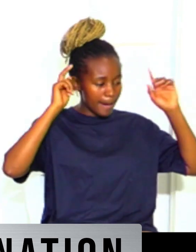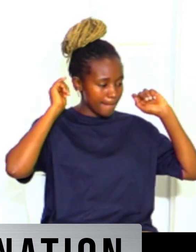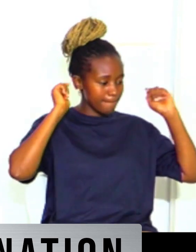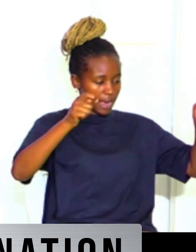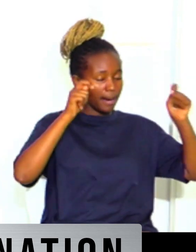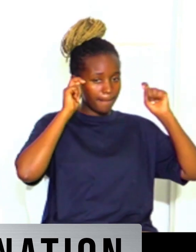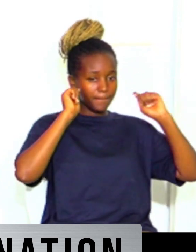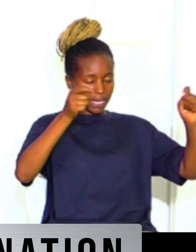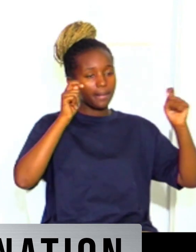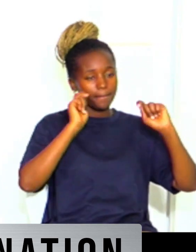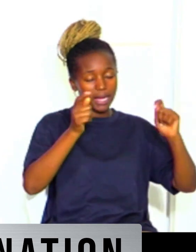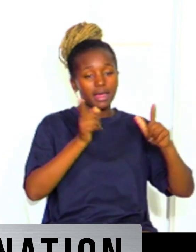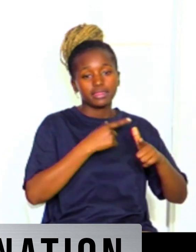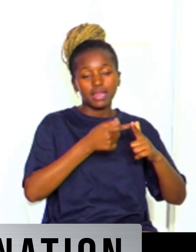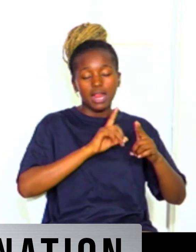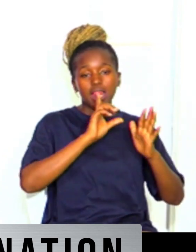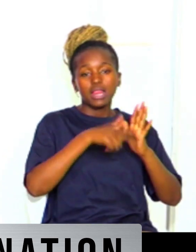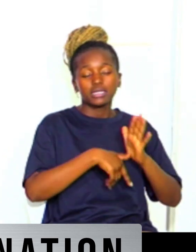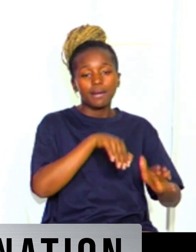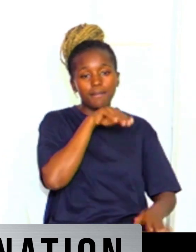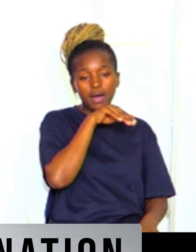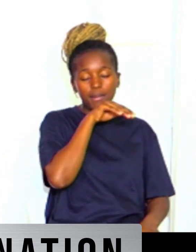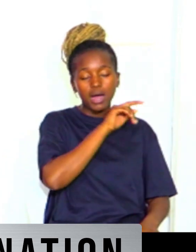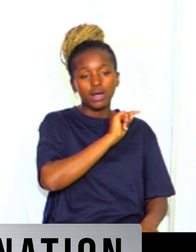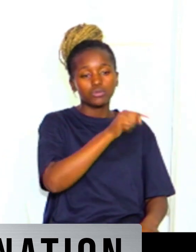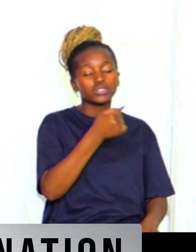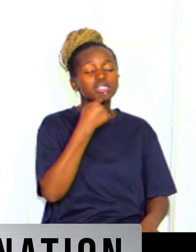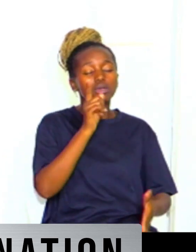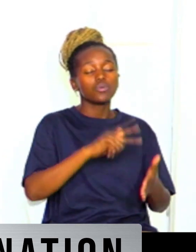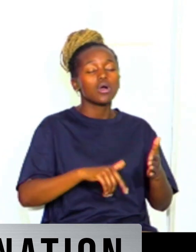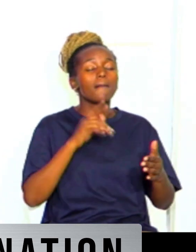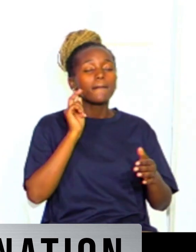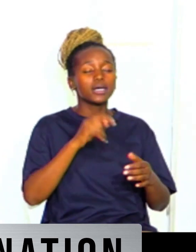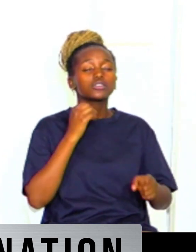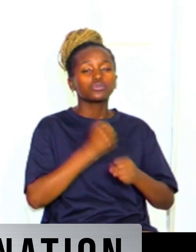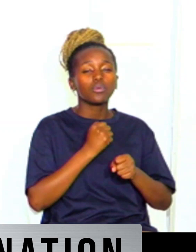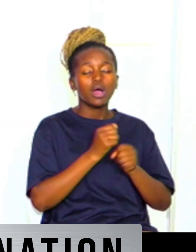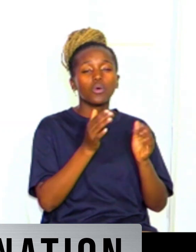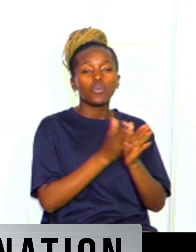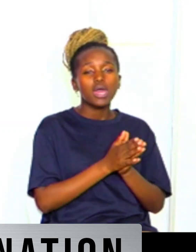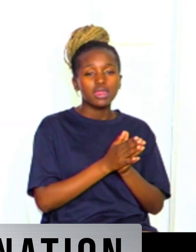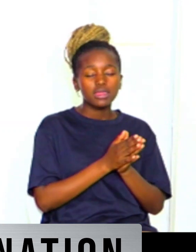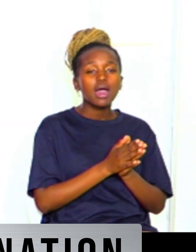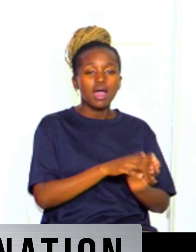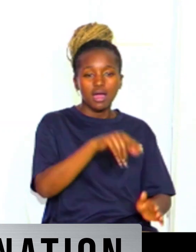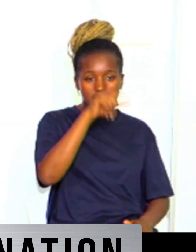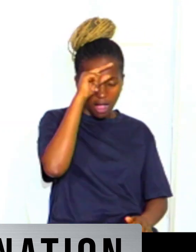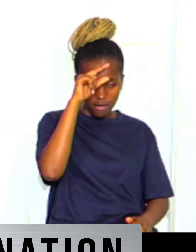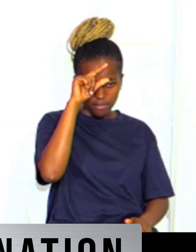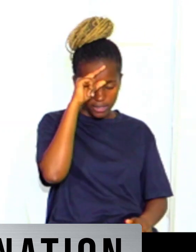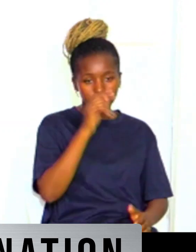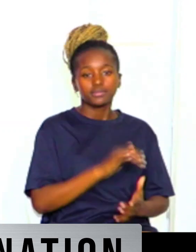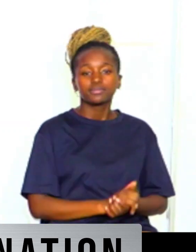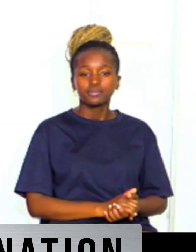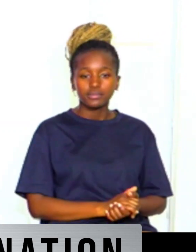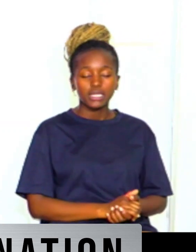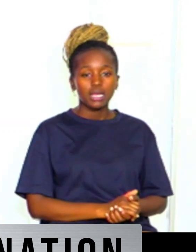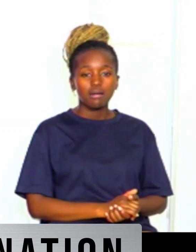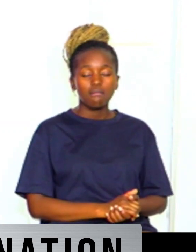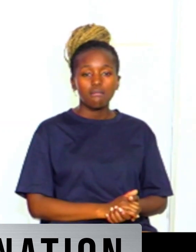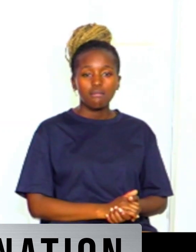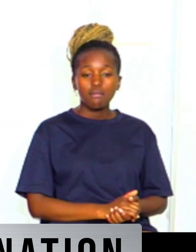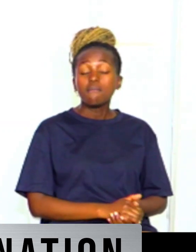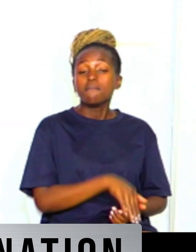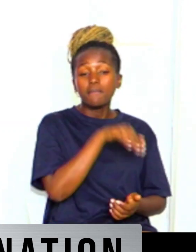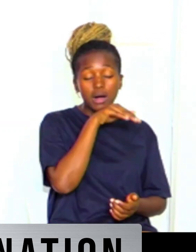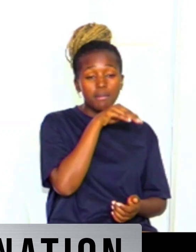Amolo Odinga came out na akasema that we should work with the government. Wafuasi wangu msitokee. Naenda niongee with the president to solve all